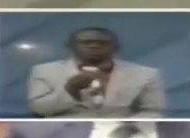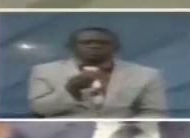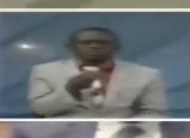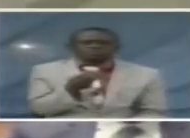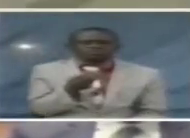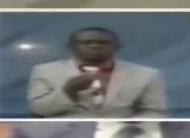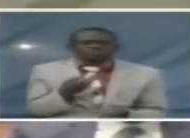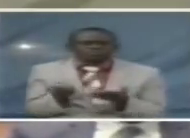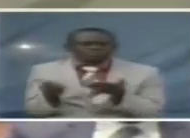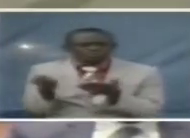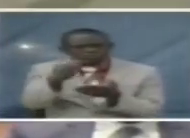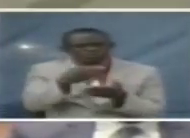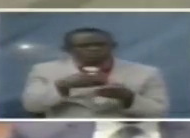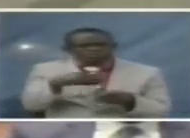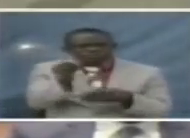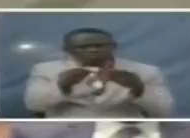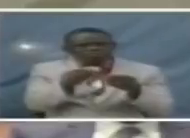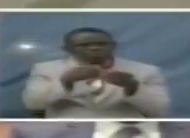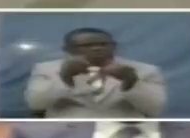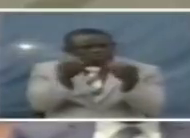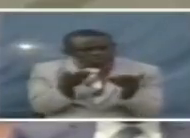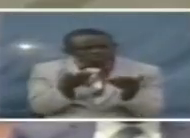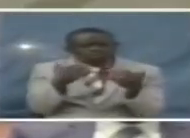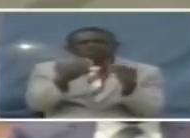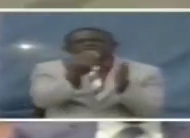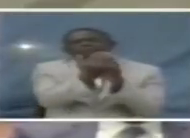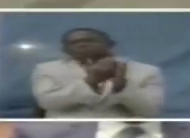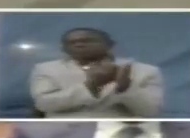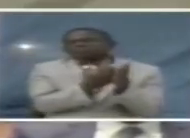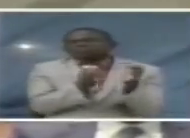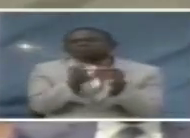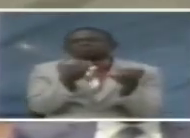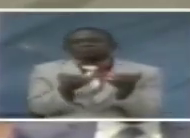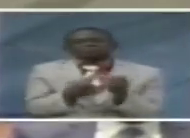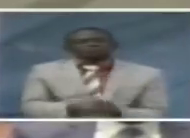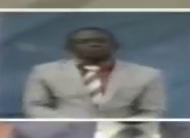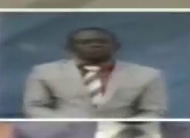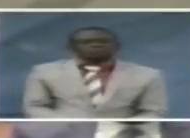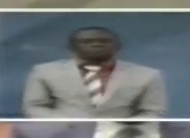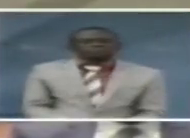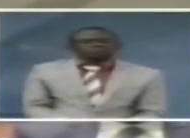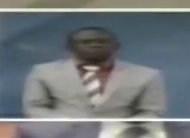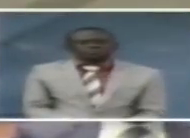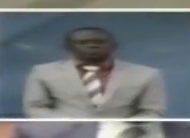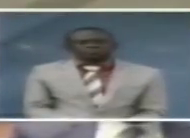spearhead development. The details of revenue and borrowing estimates are as follows.